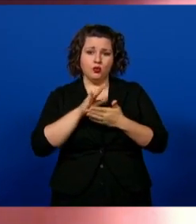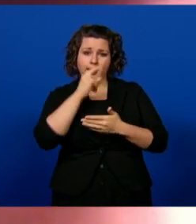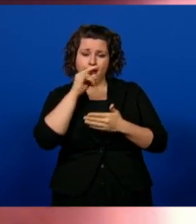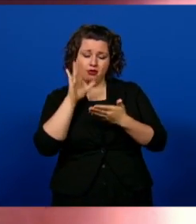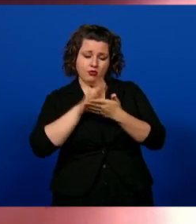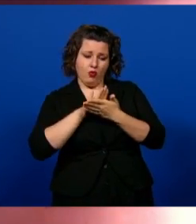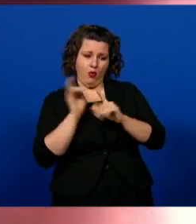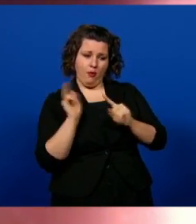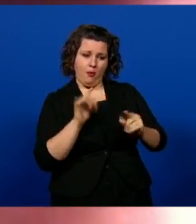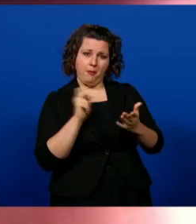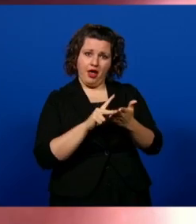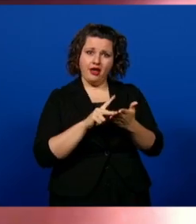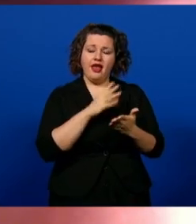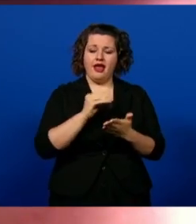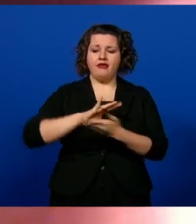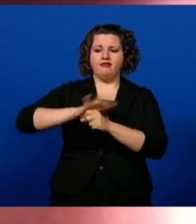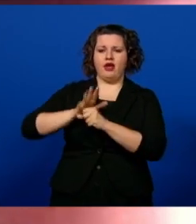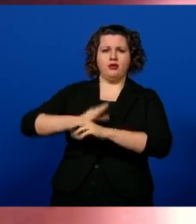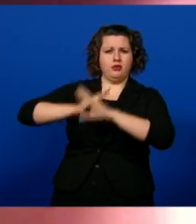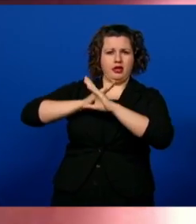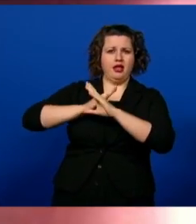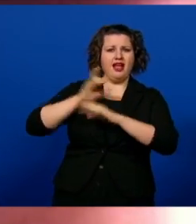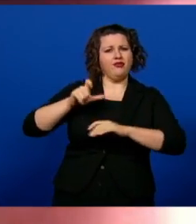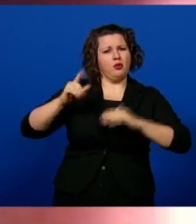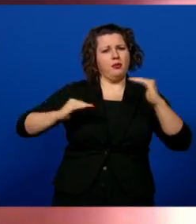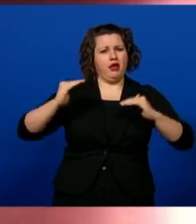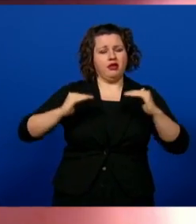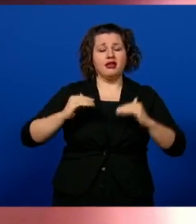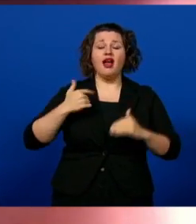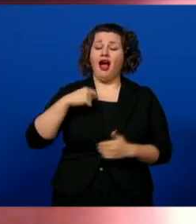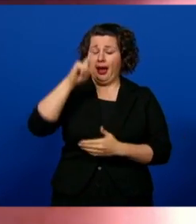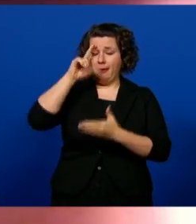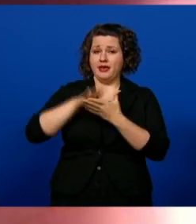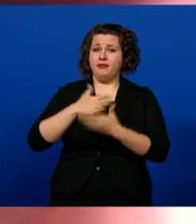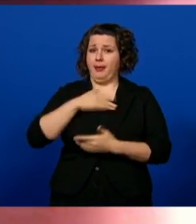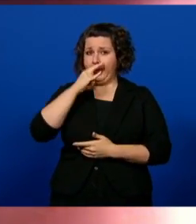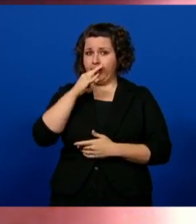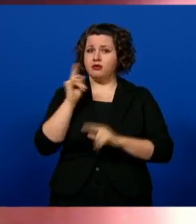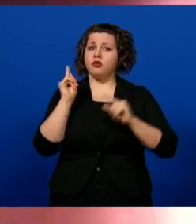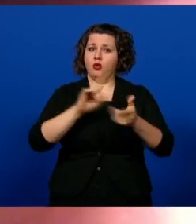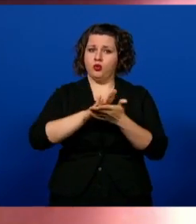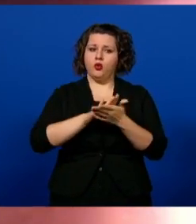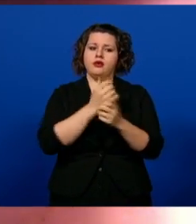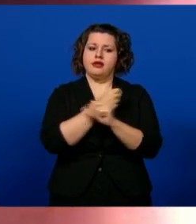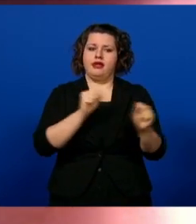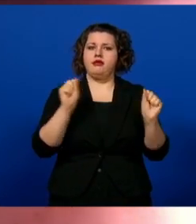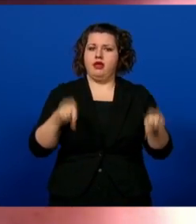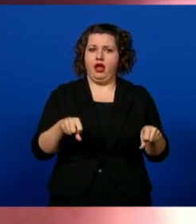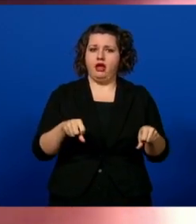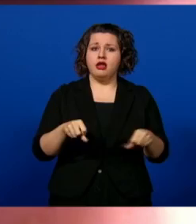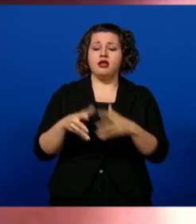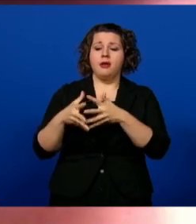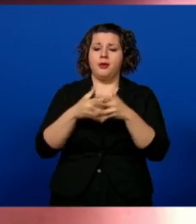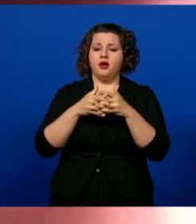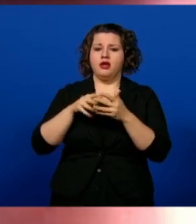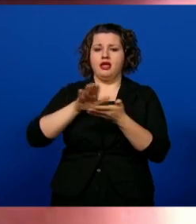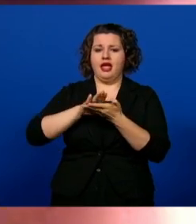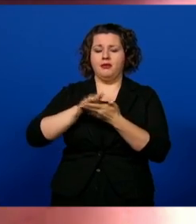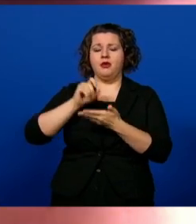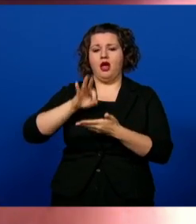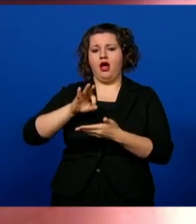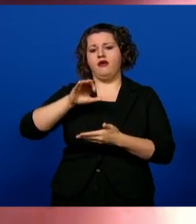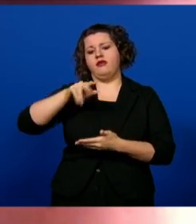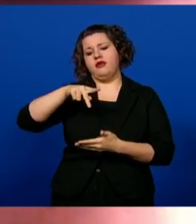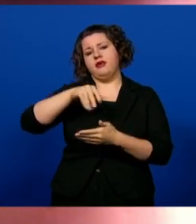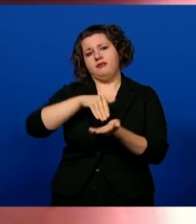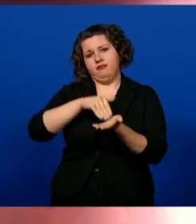ourselves from the virus. I believe my kids can go to school and be safe. The American Academy of Pediatrics and the CDC